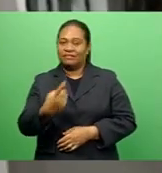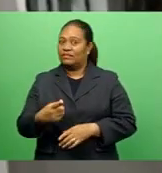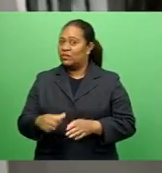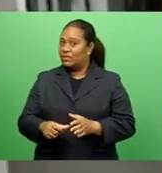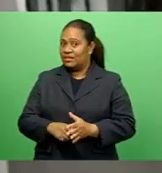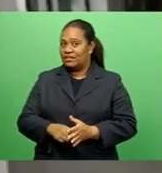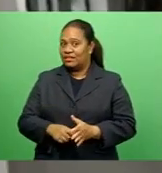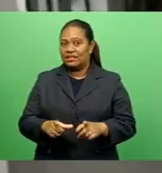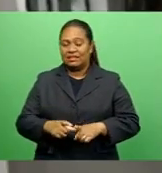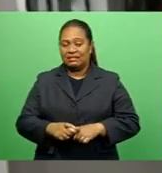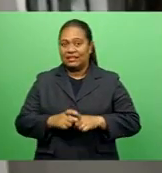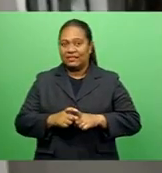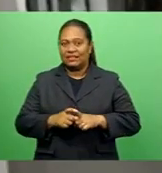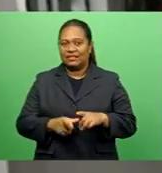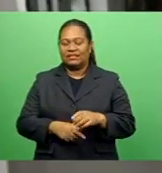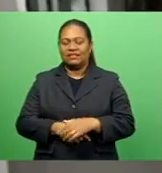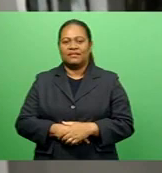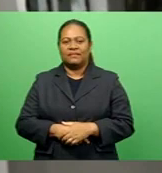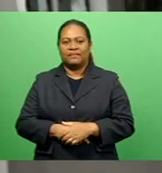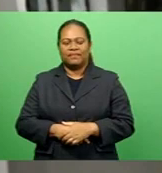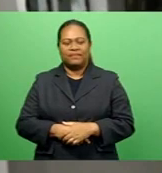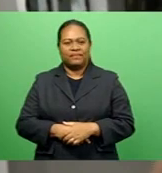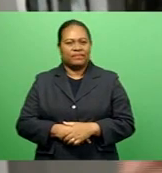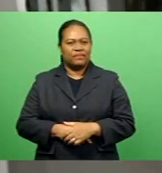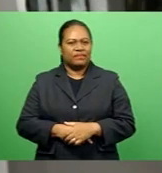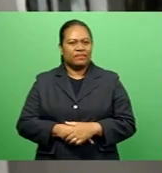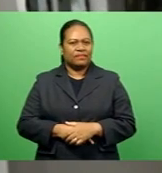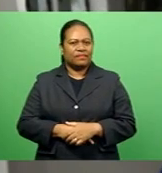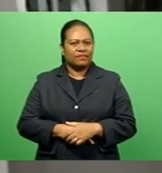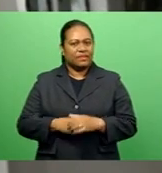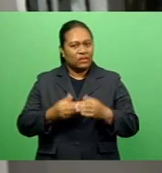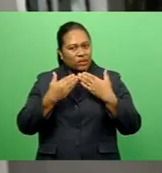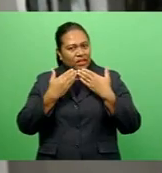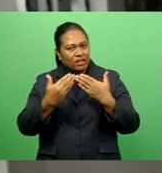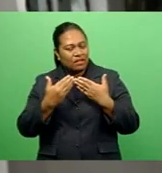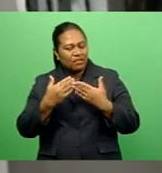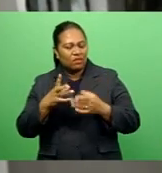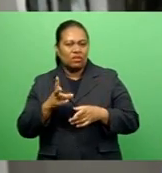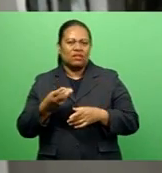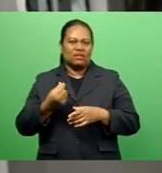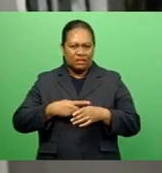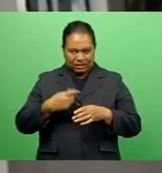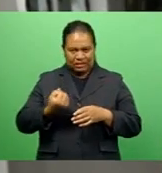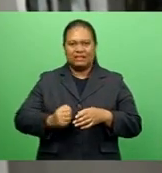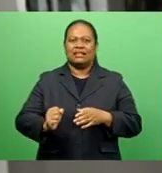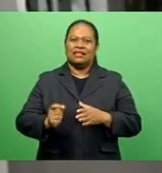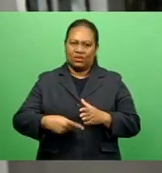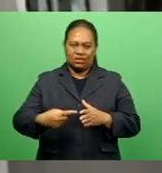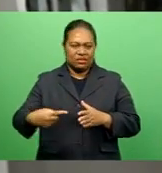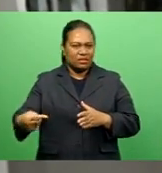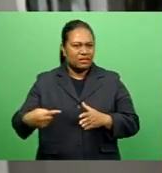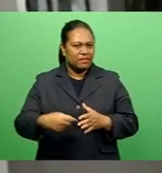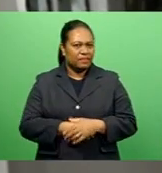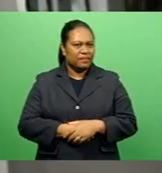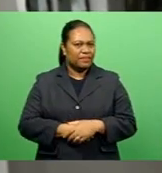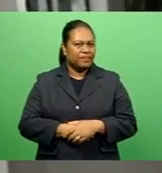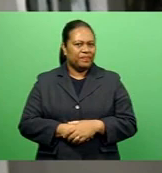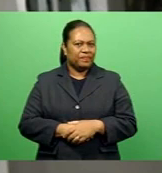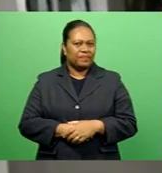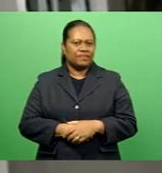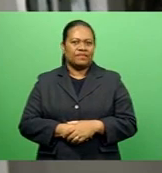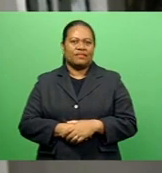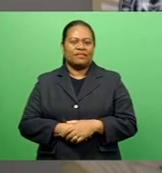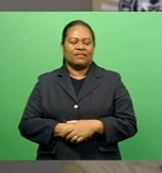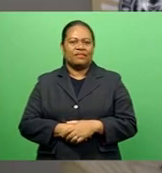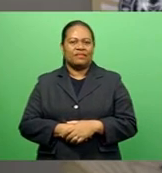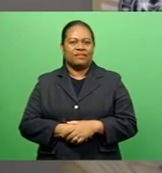and we are very grateful that the Suva market is still quite vibrant, and we should never ever take that for